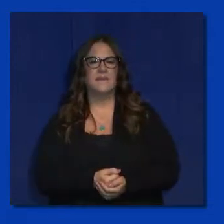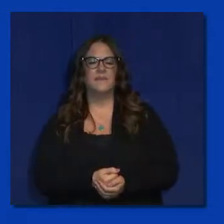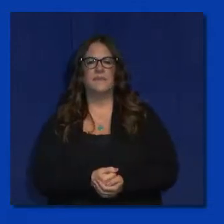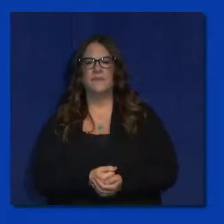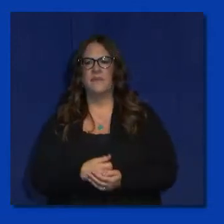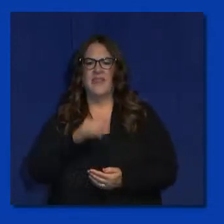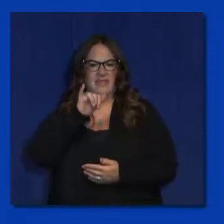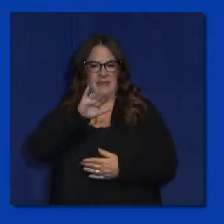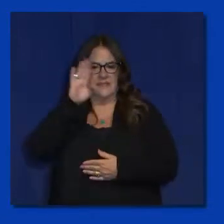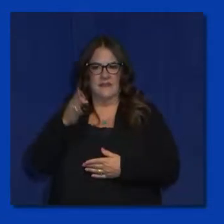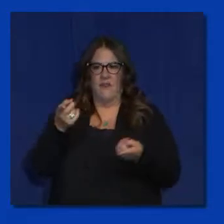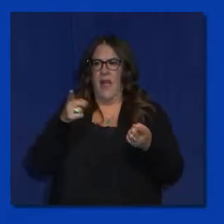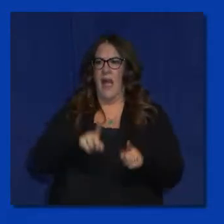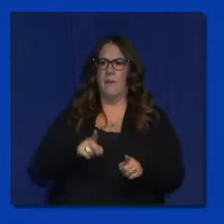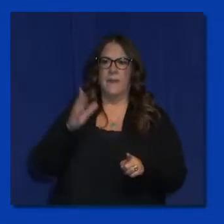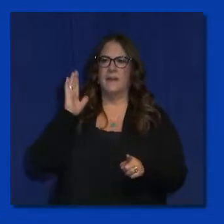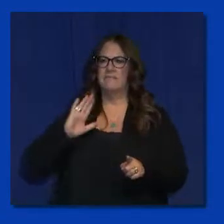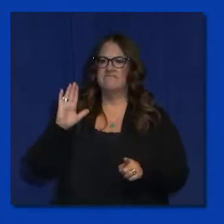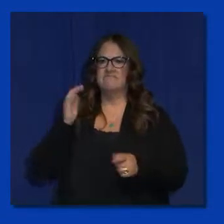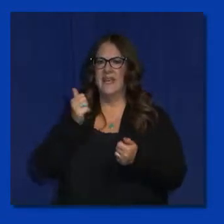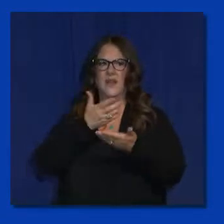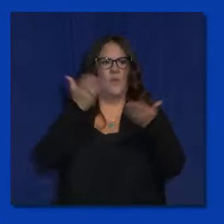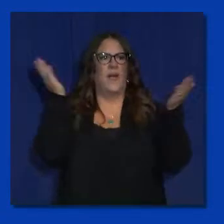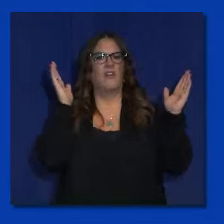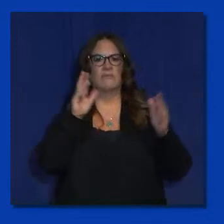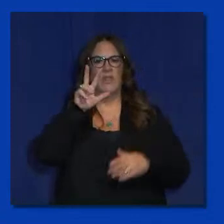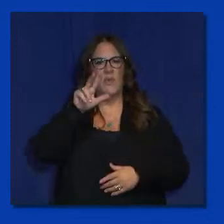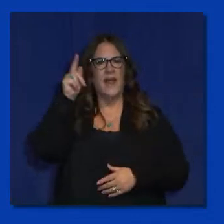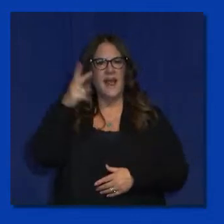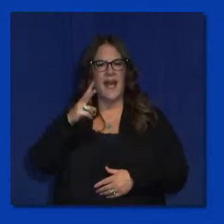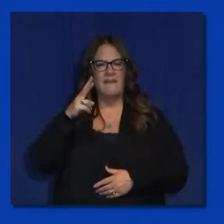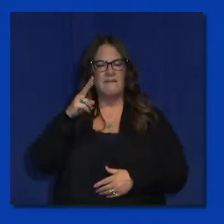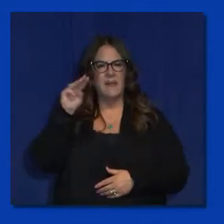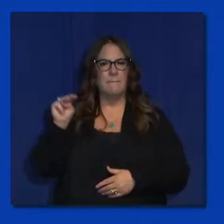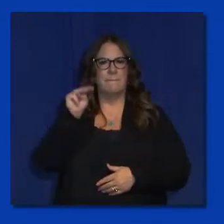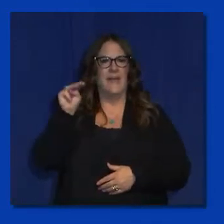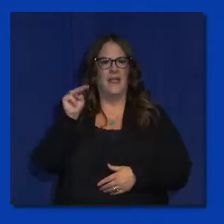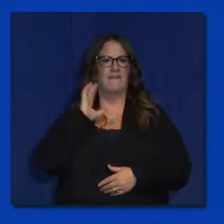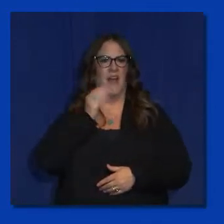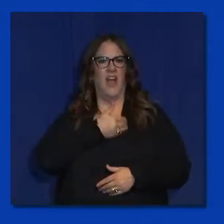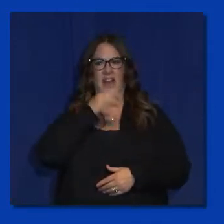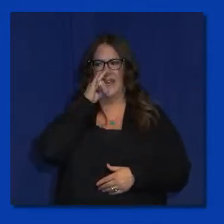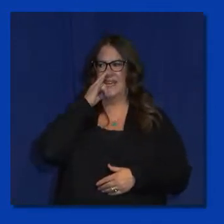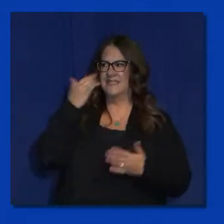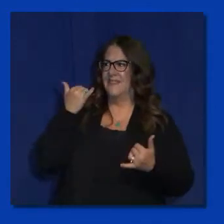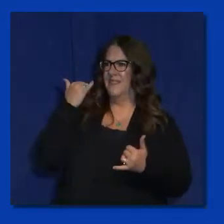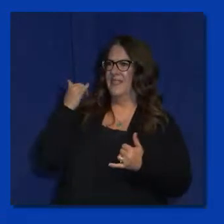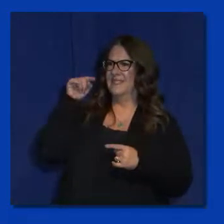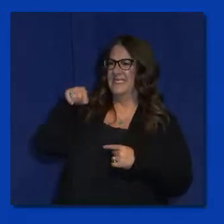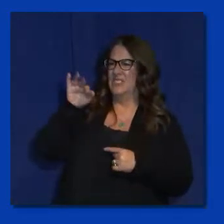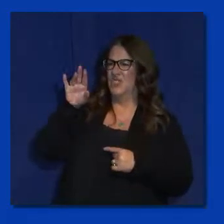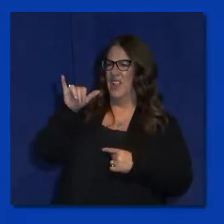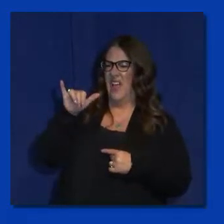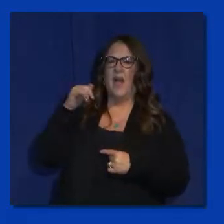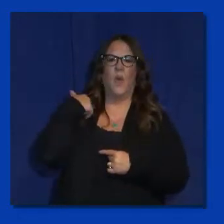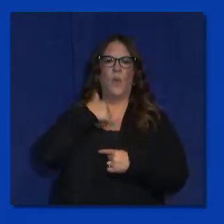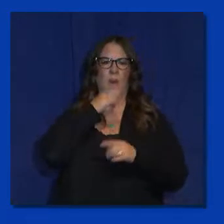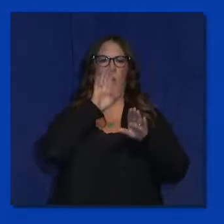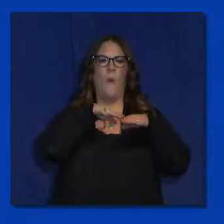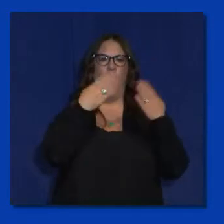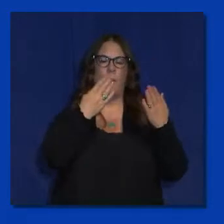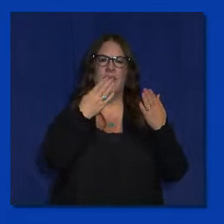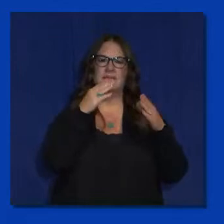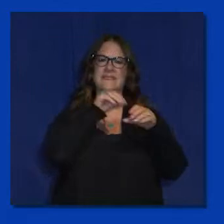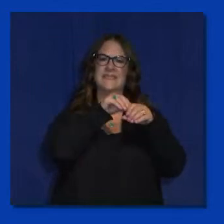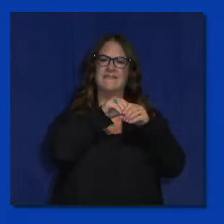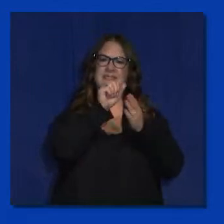never been done anywhere. 3.5 million of our kids this July are going to get college savings accounts in their name.